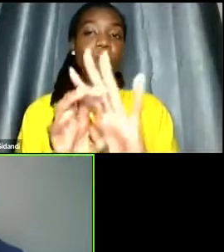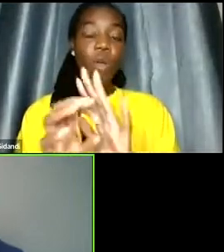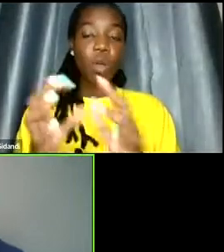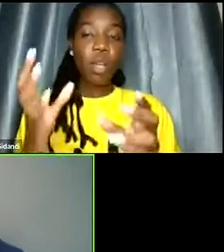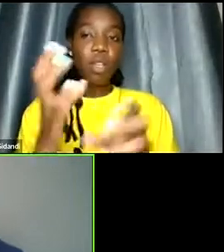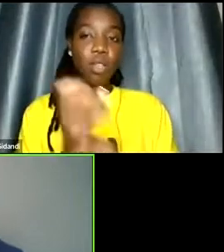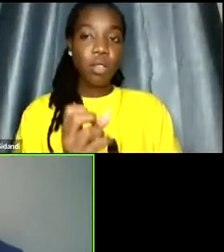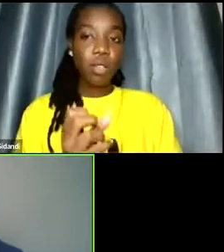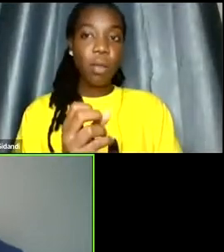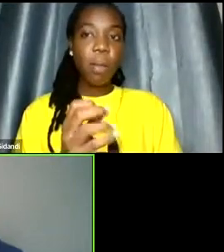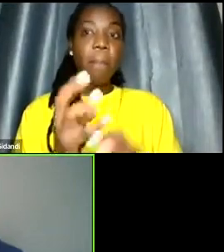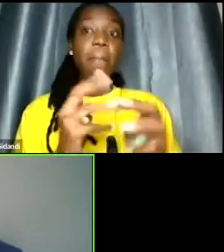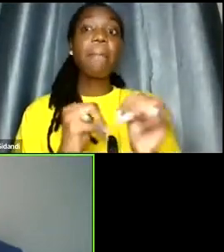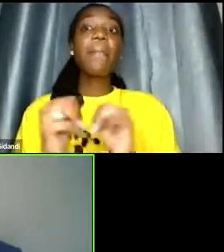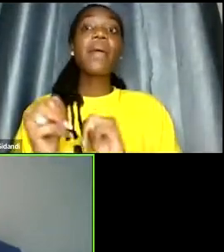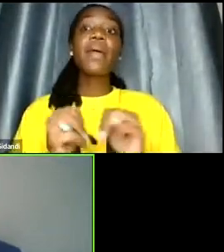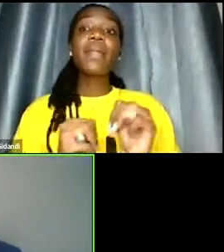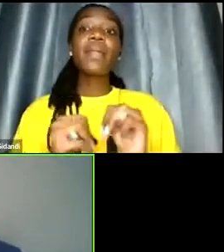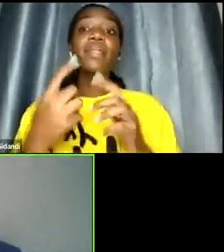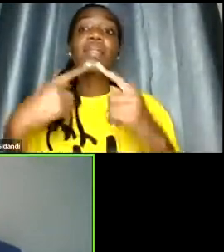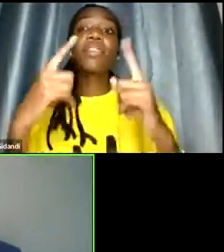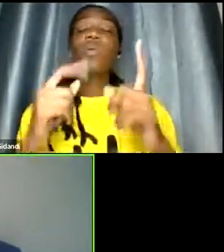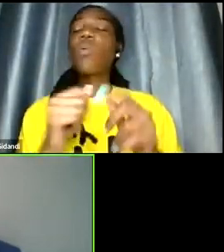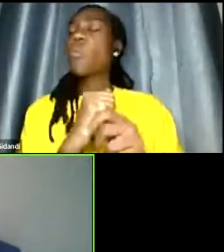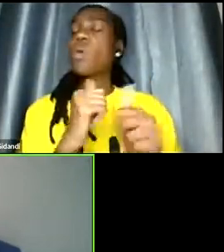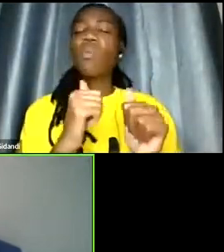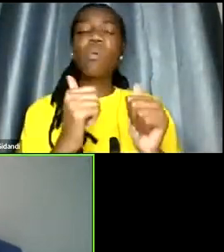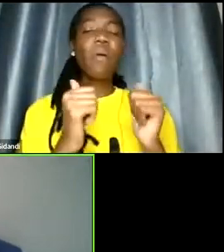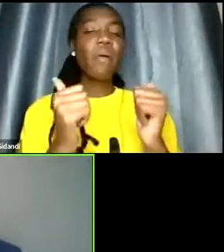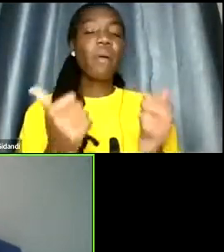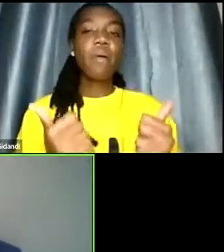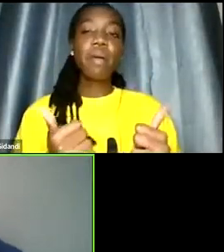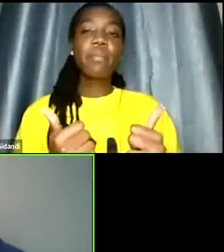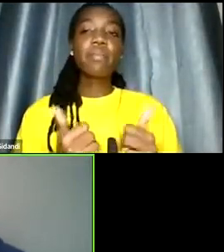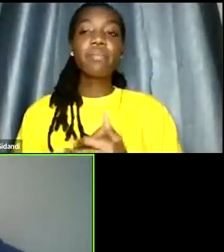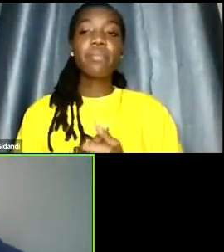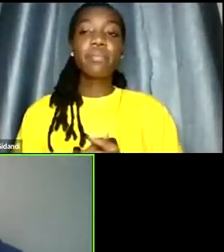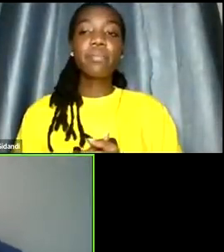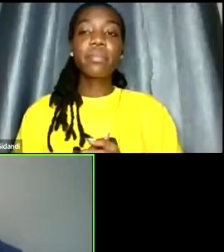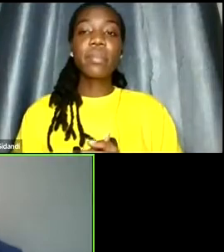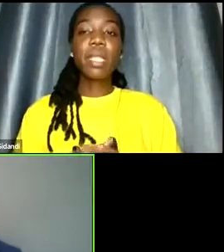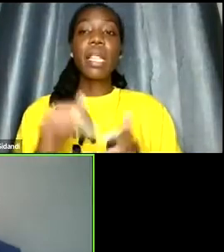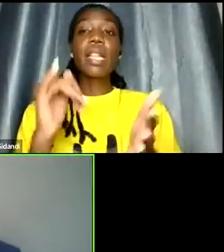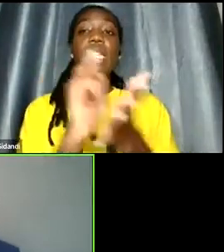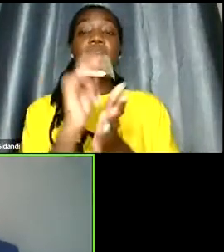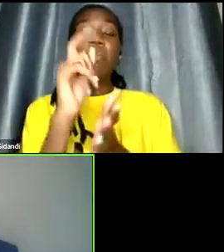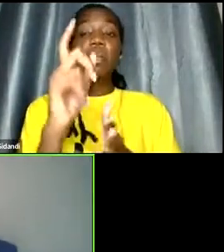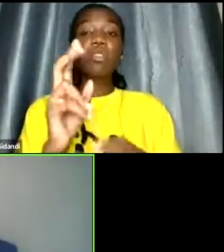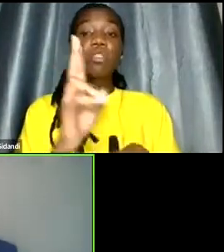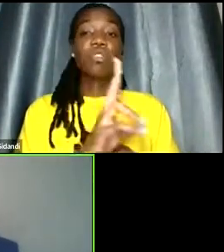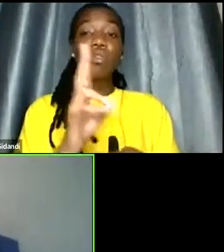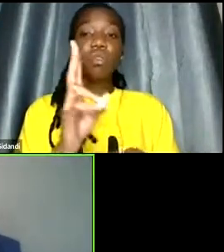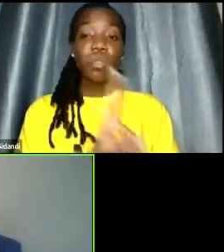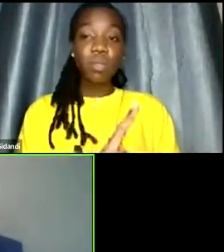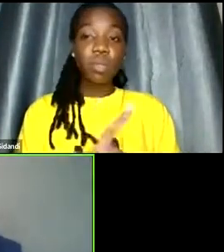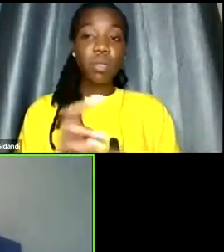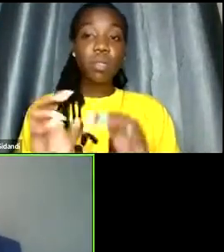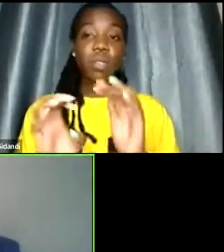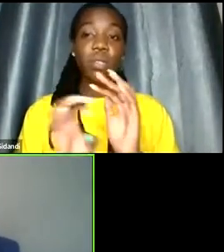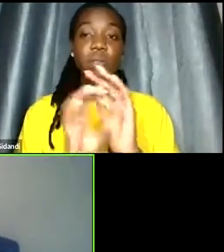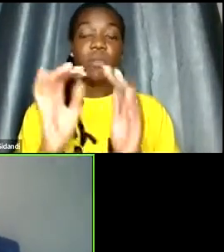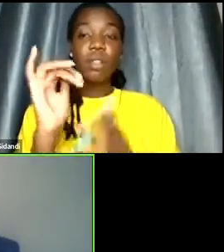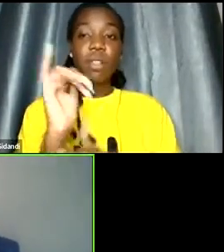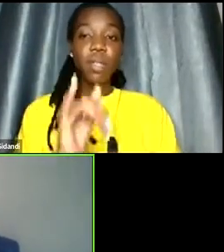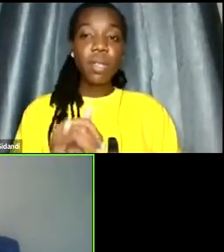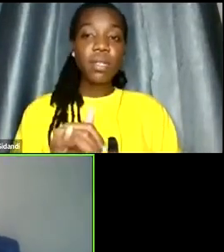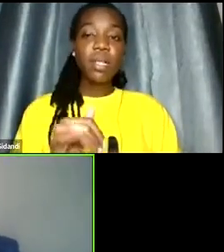so well, a global example. And I hate to use this example, but it's probably the best example we